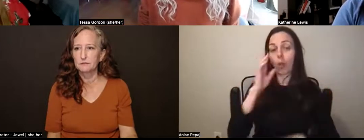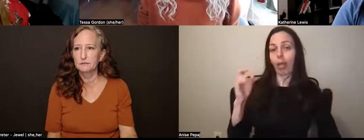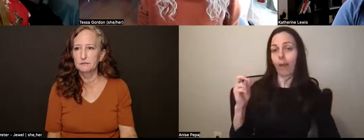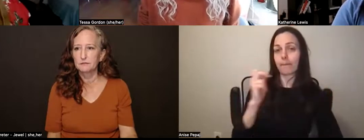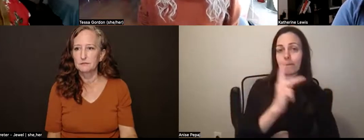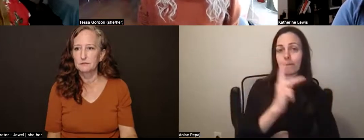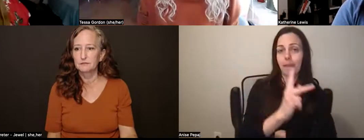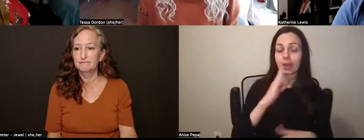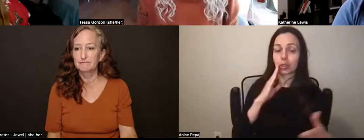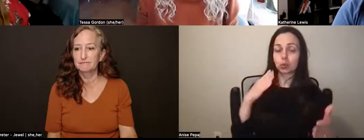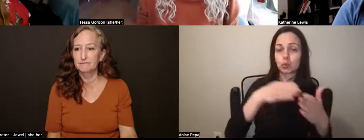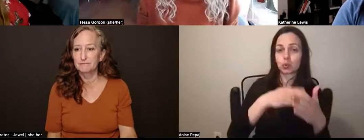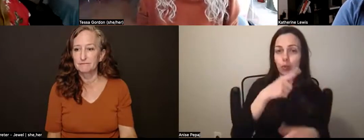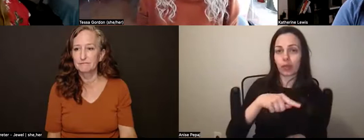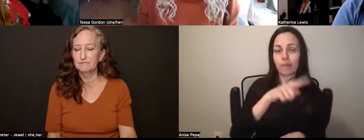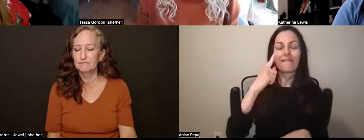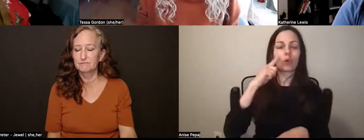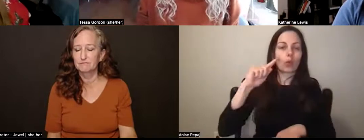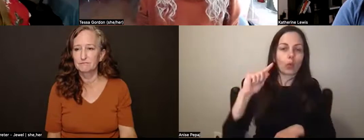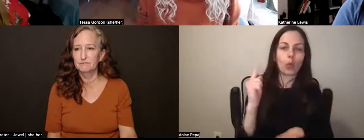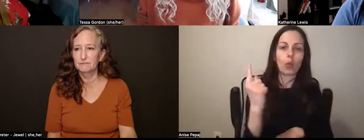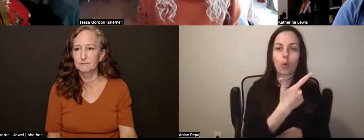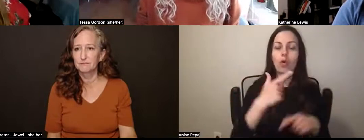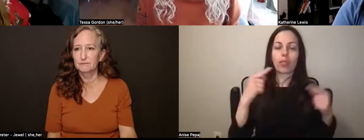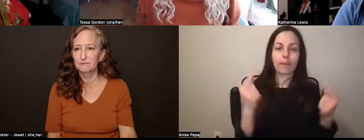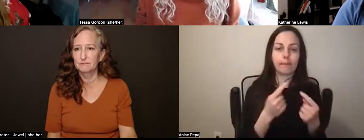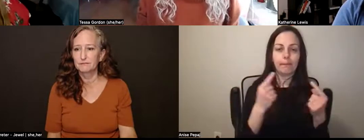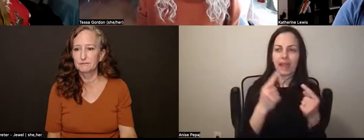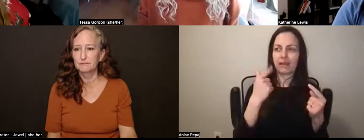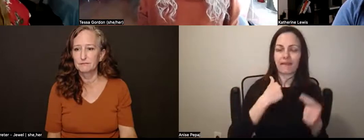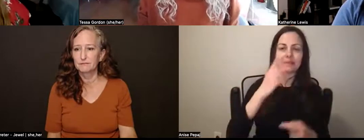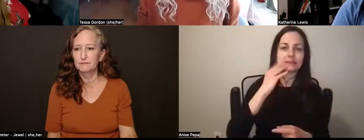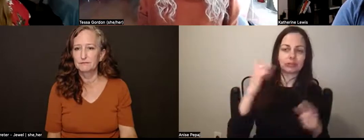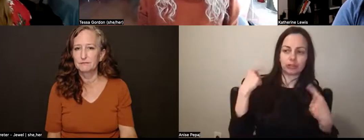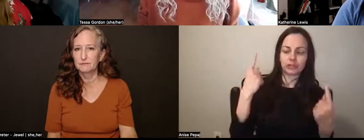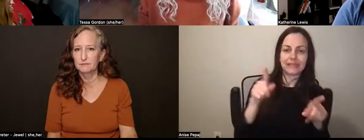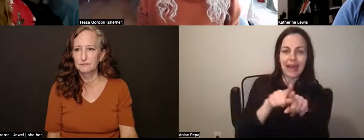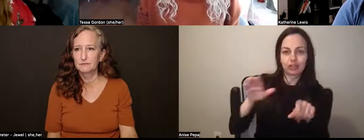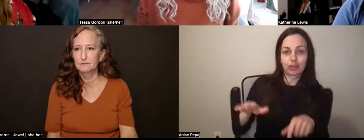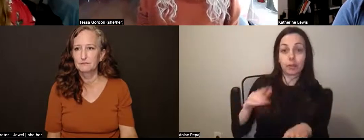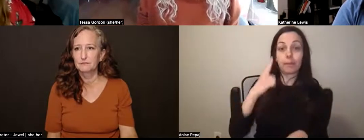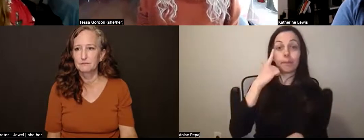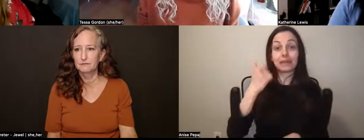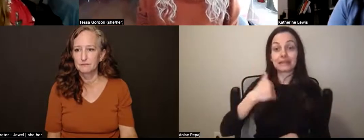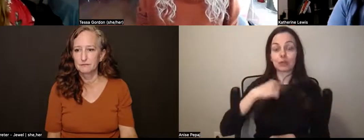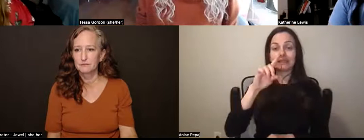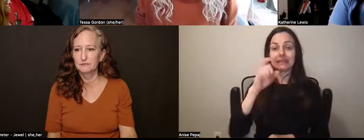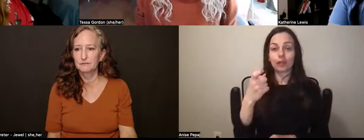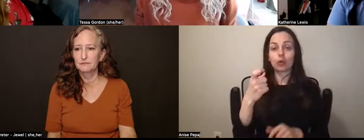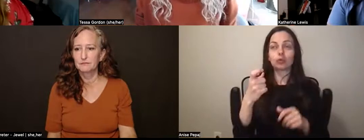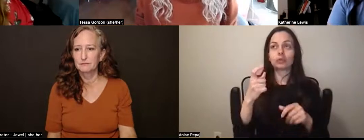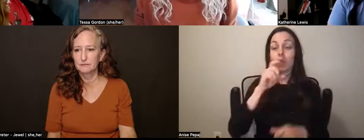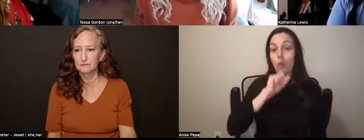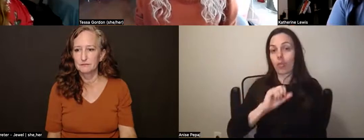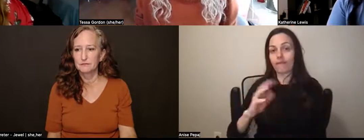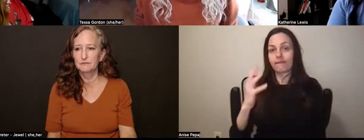sue them for all the pain that they have ever put me through as a child, because I was diagnosed at the age of 5 years